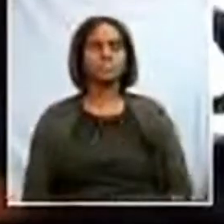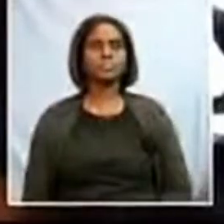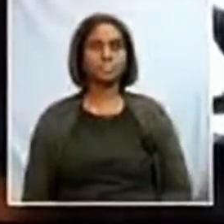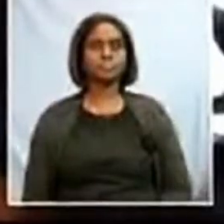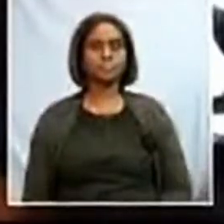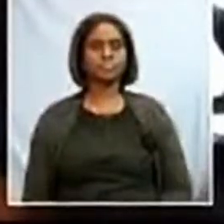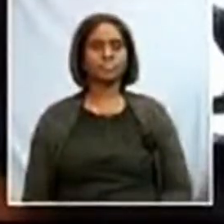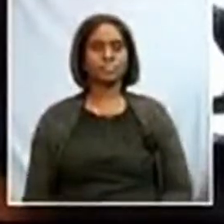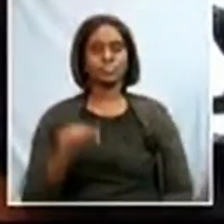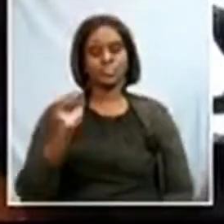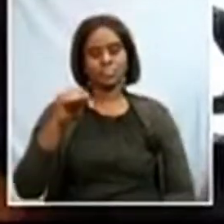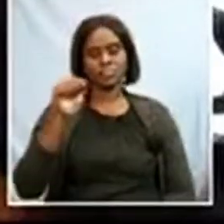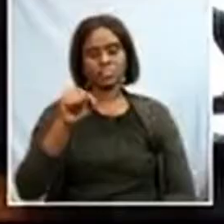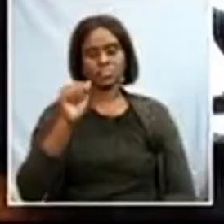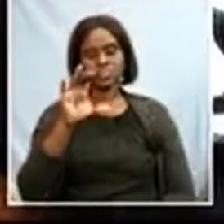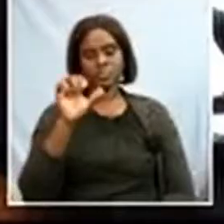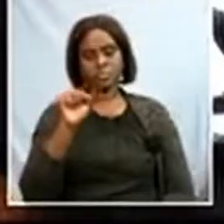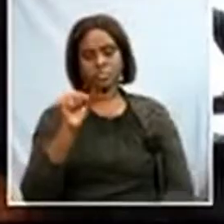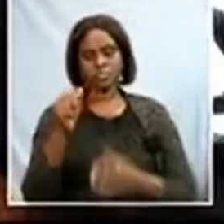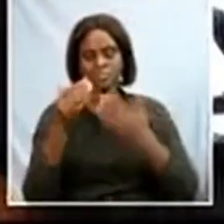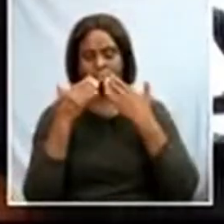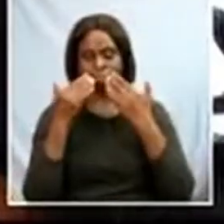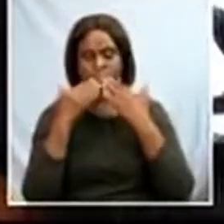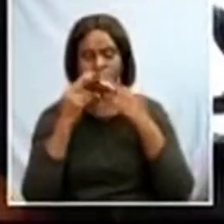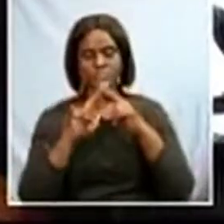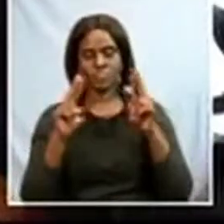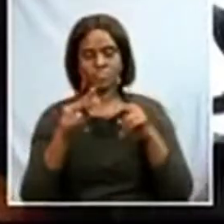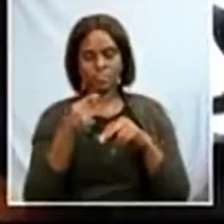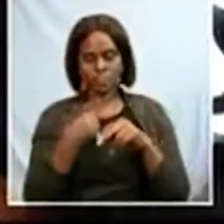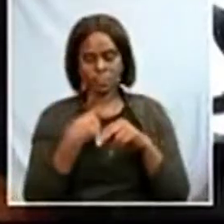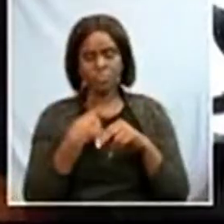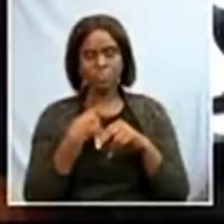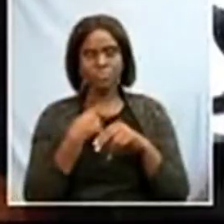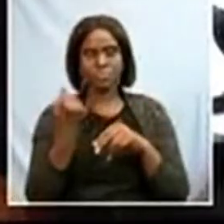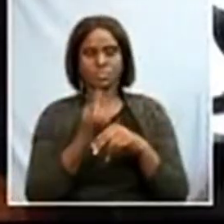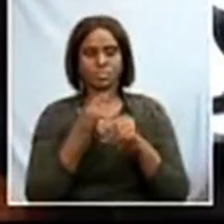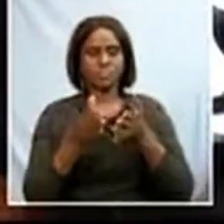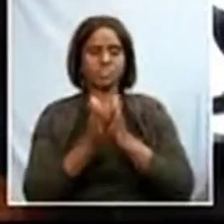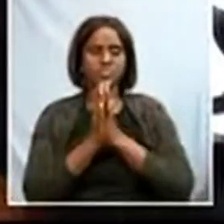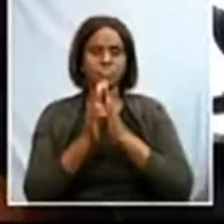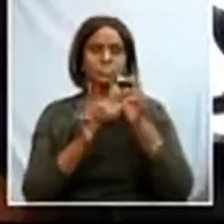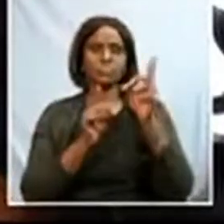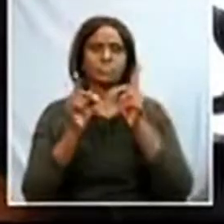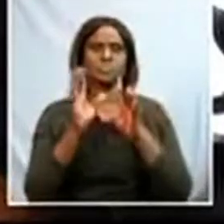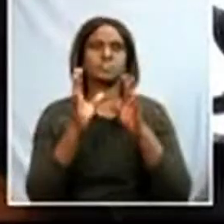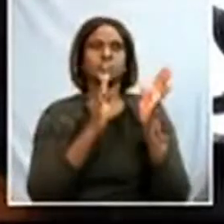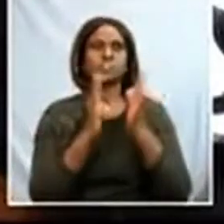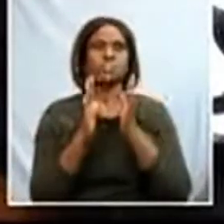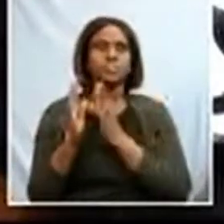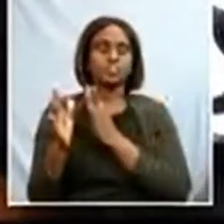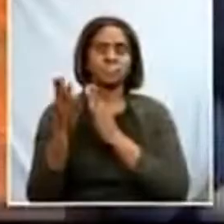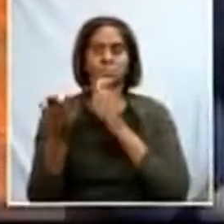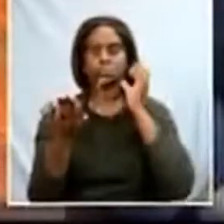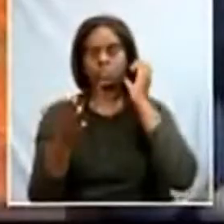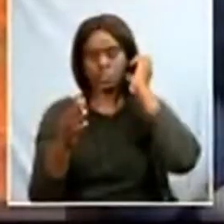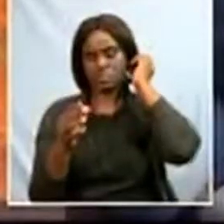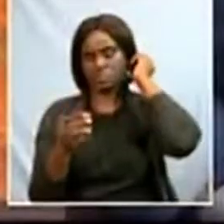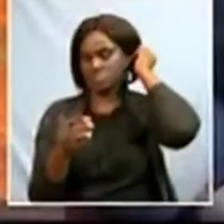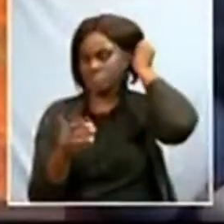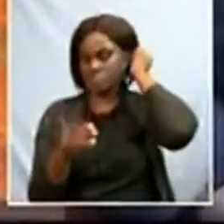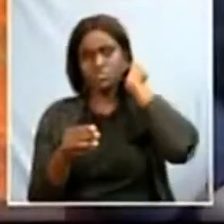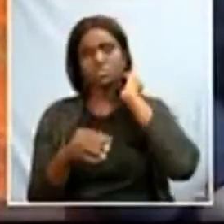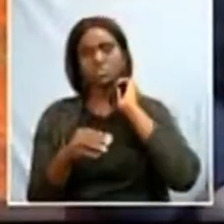Yes. Thank you, Chair. I would like to call upon the Director Planning to shed more light on